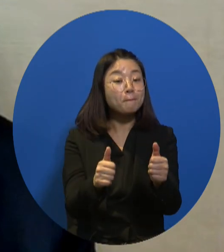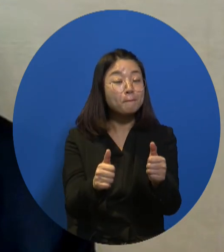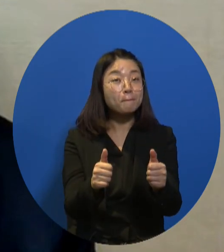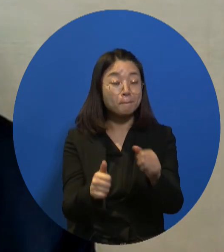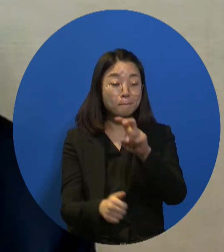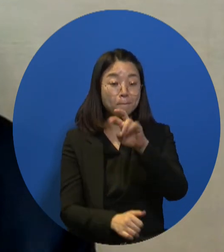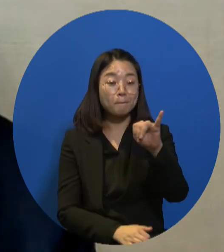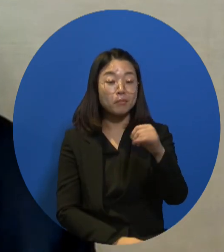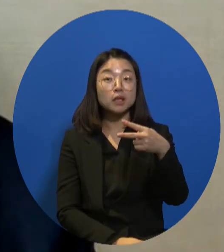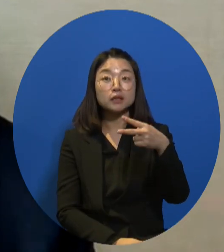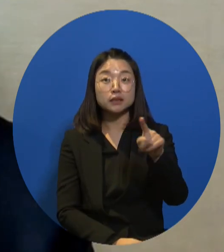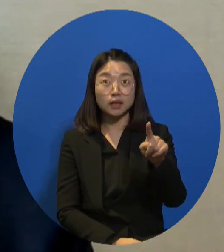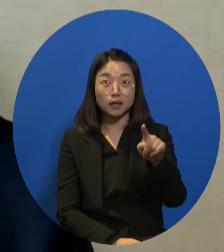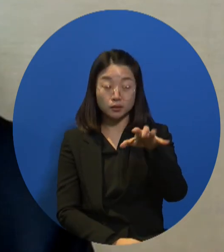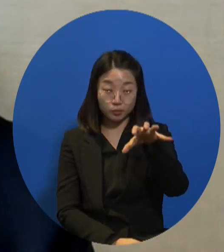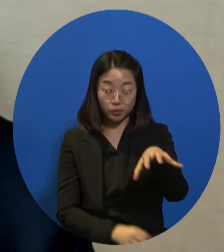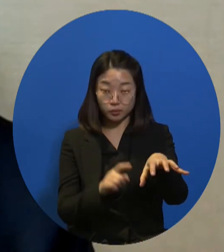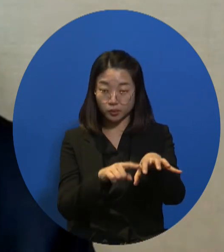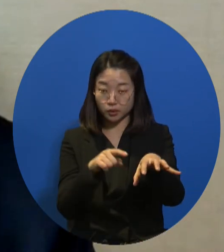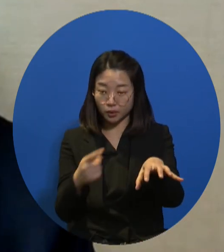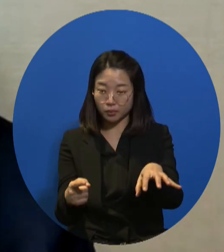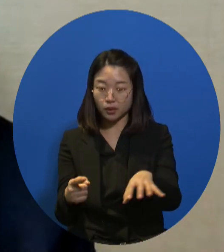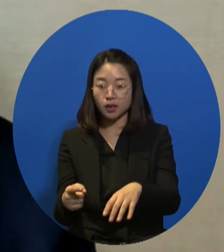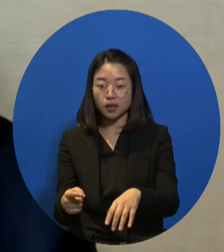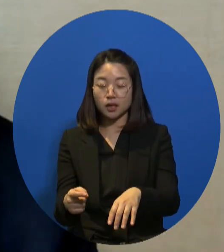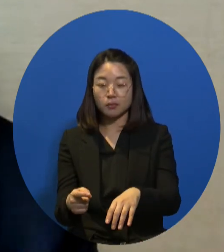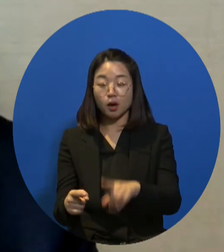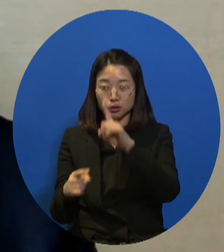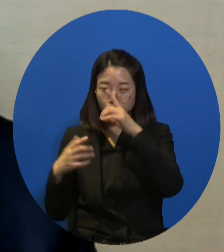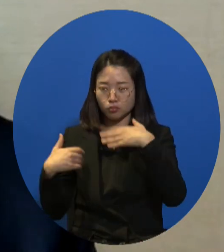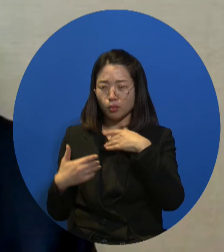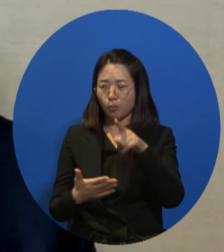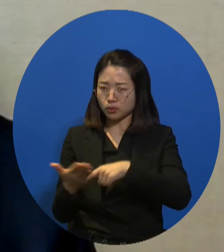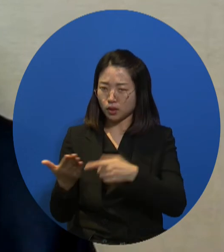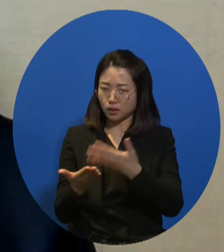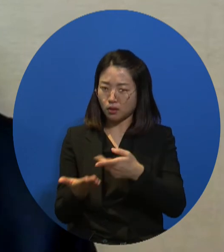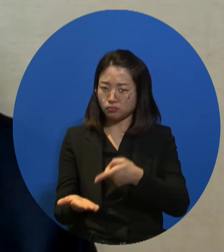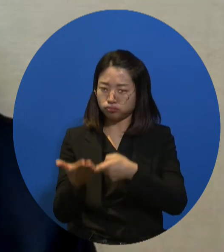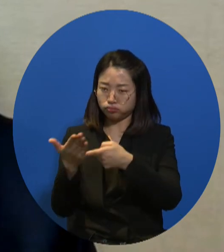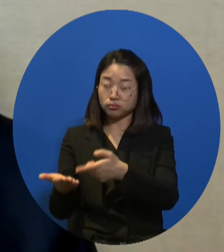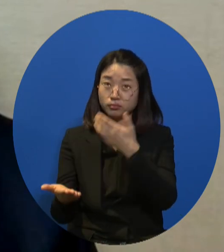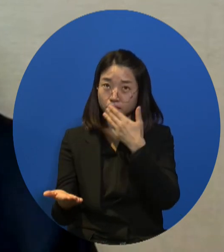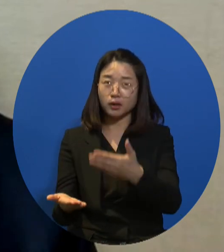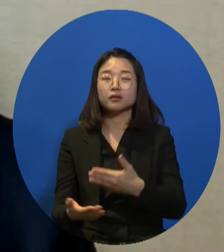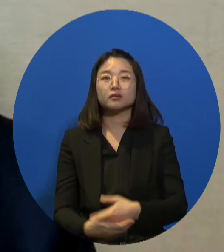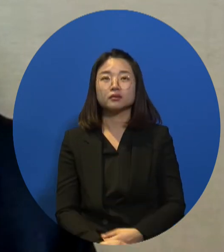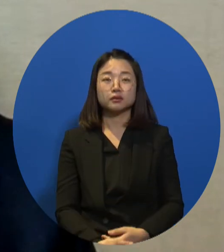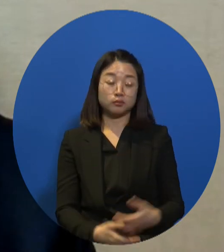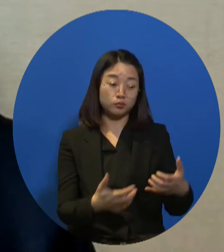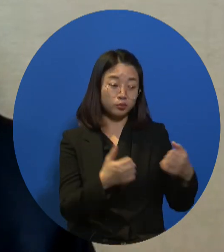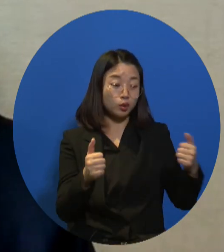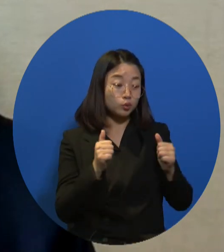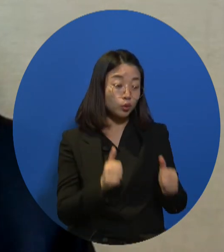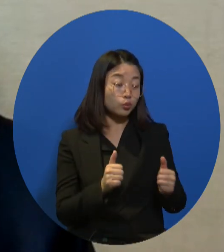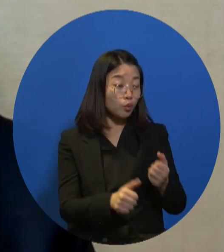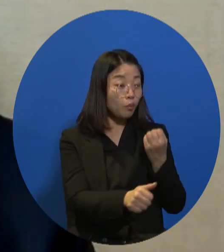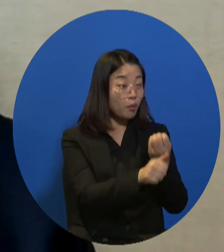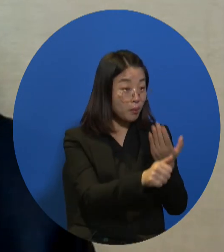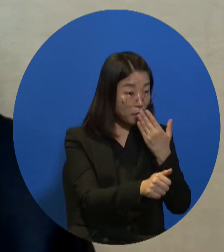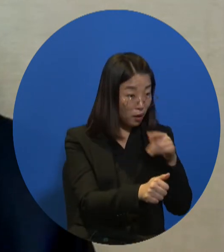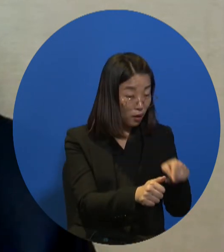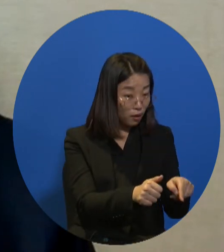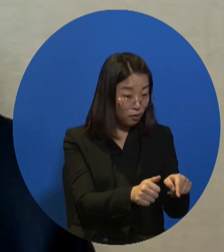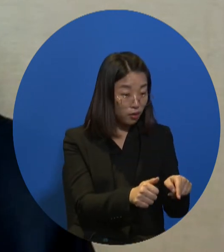law or a commercial act to allow filing for financial compensation for such